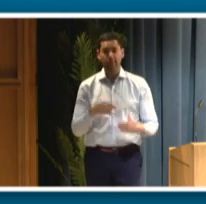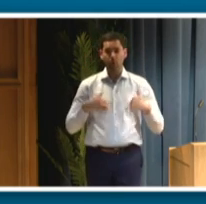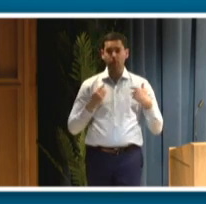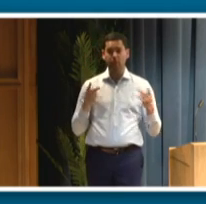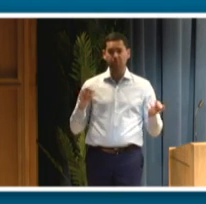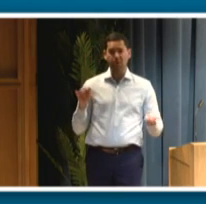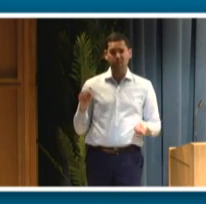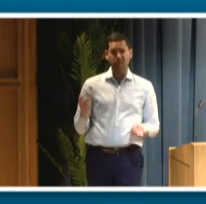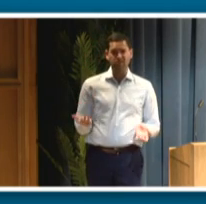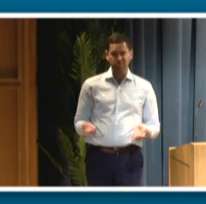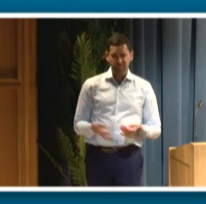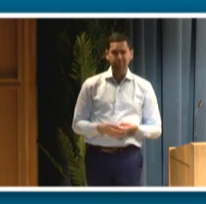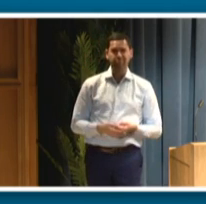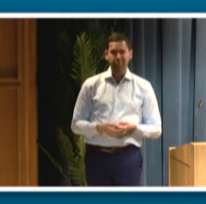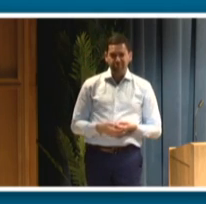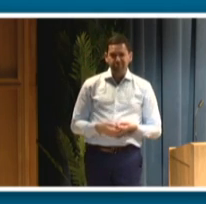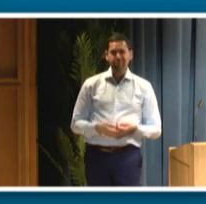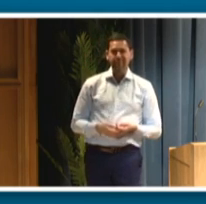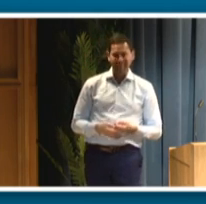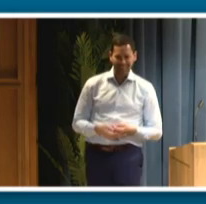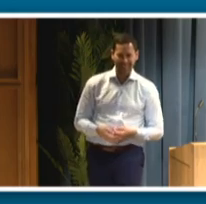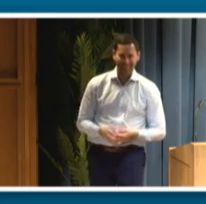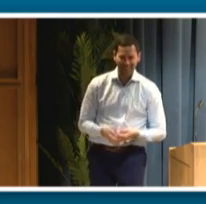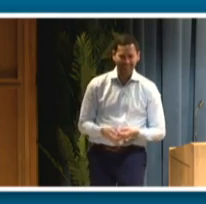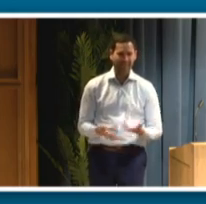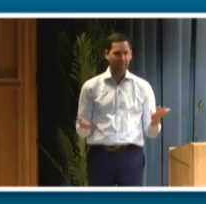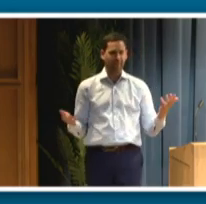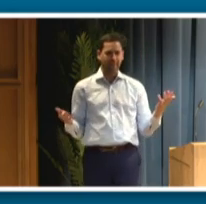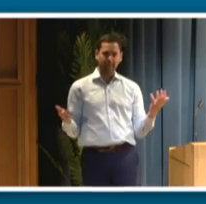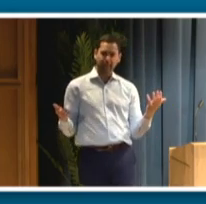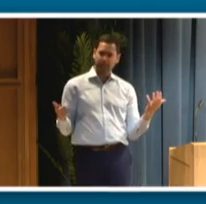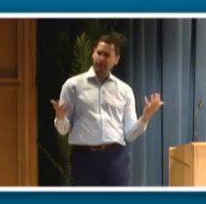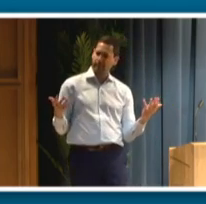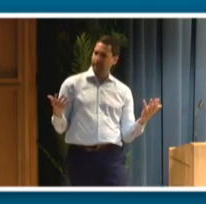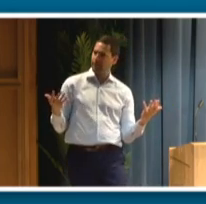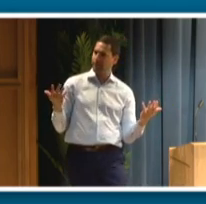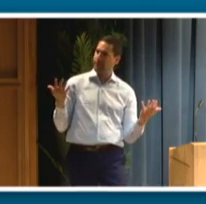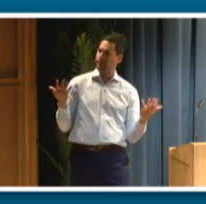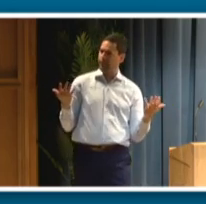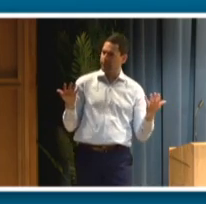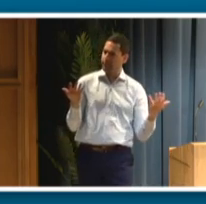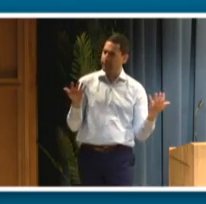is. Okay. Right? And yeah. I was like, because that's different, right? That's